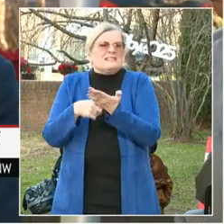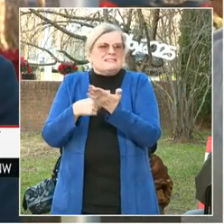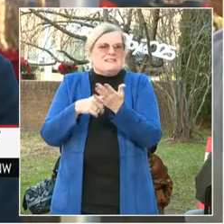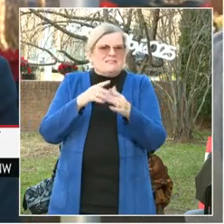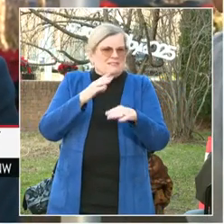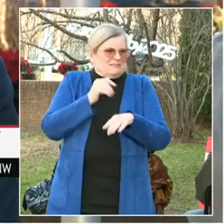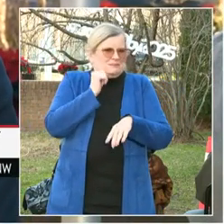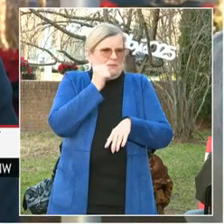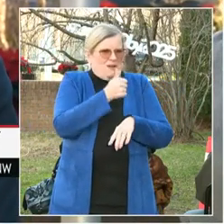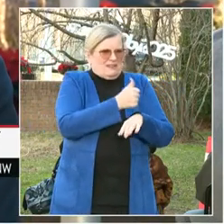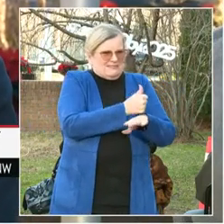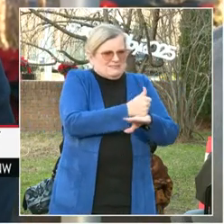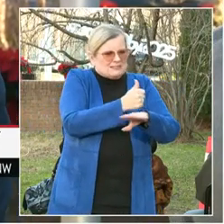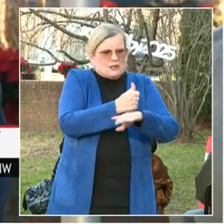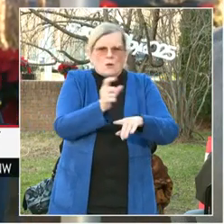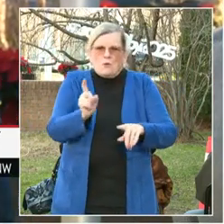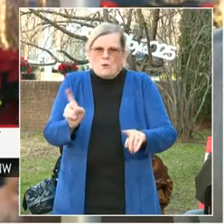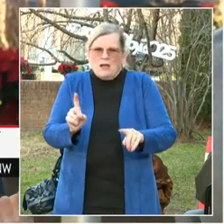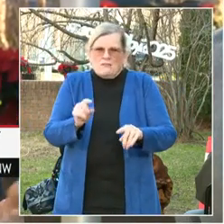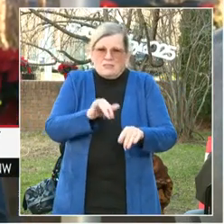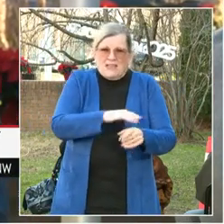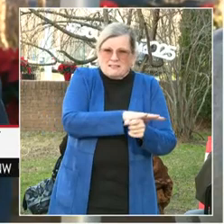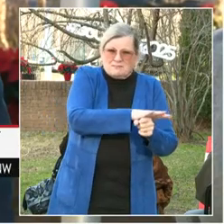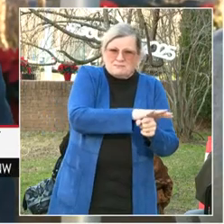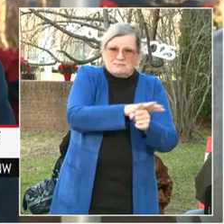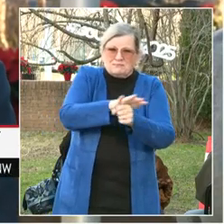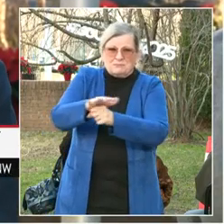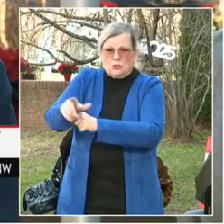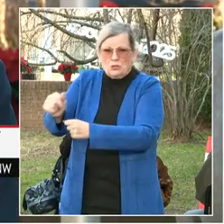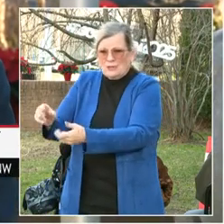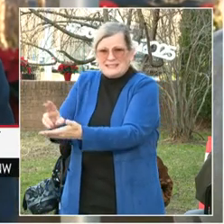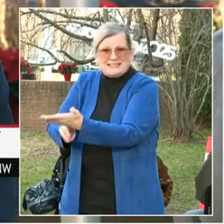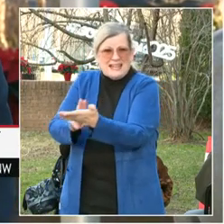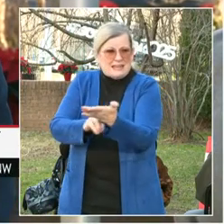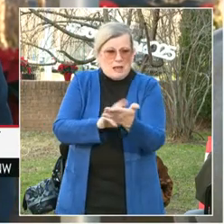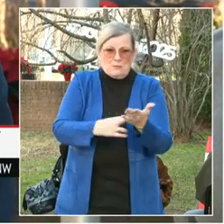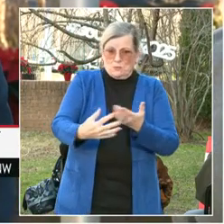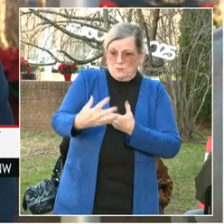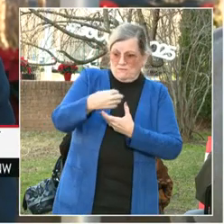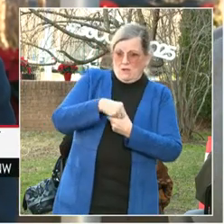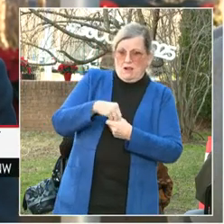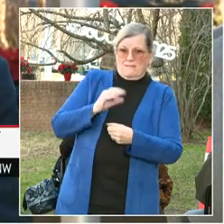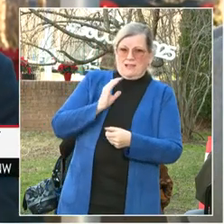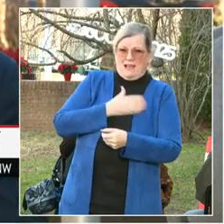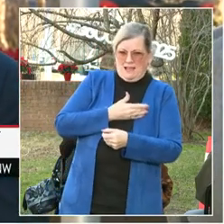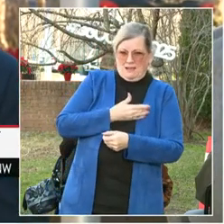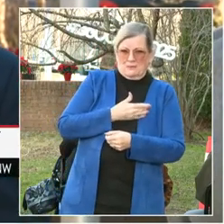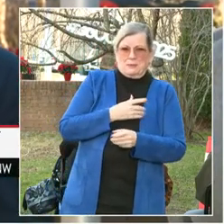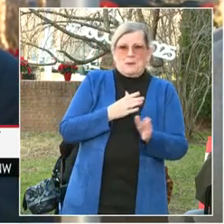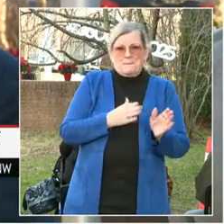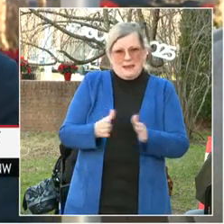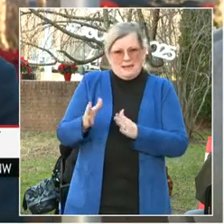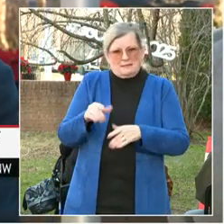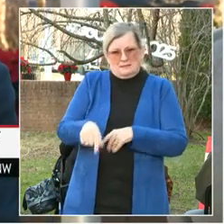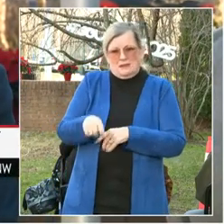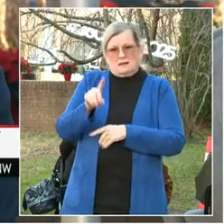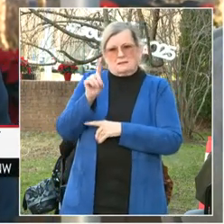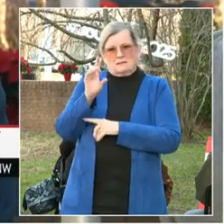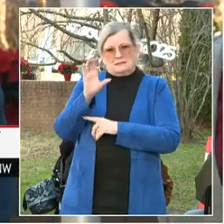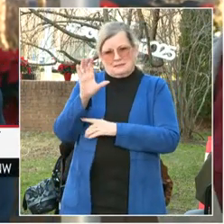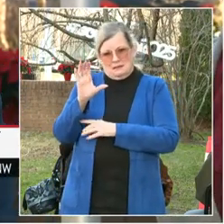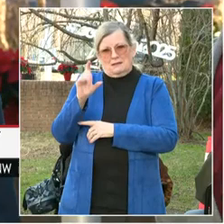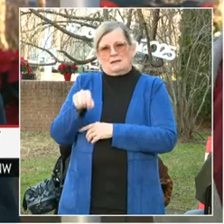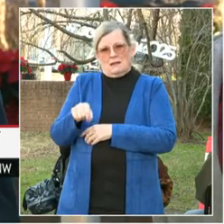follow our efforts as they kick off in 2022 or continue at planning.dc.gov. Each of these efforts are critical to bring together